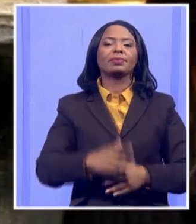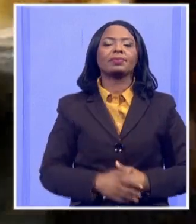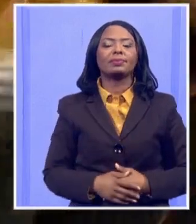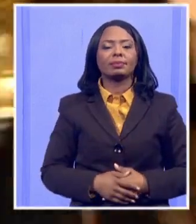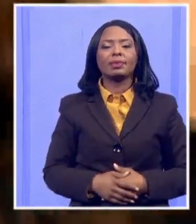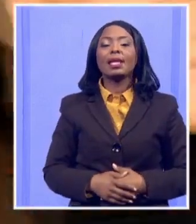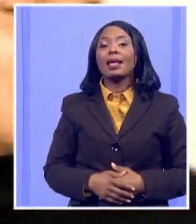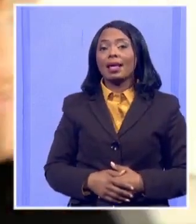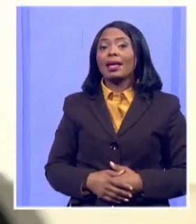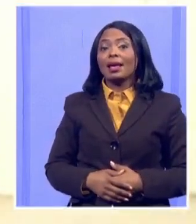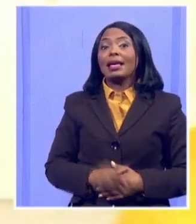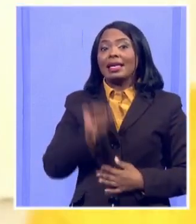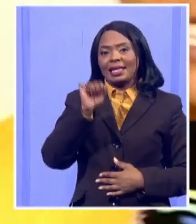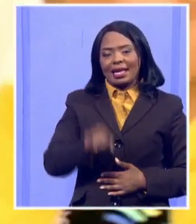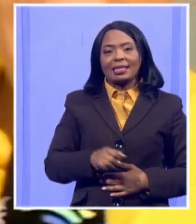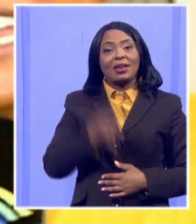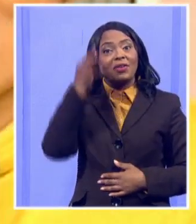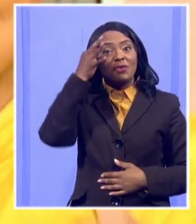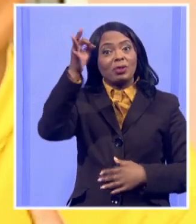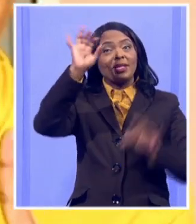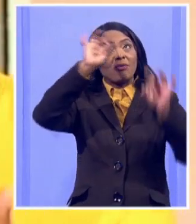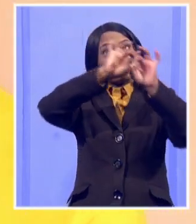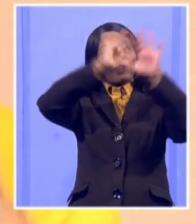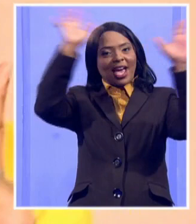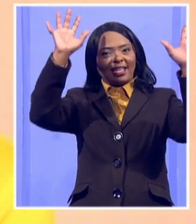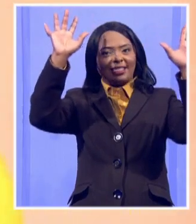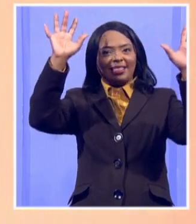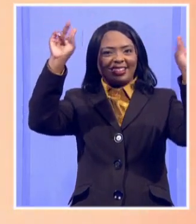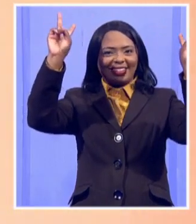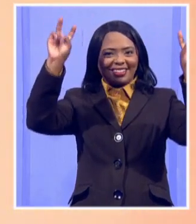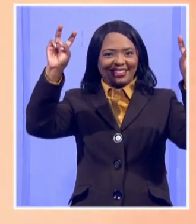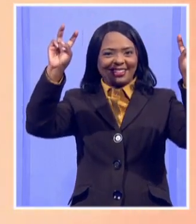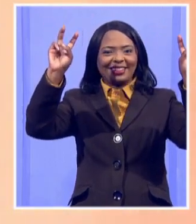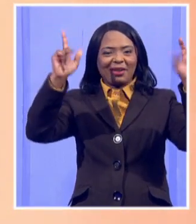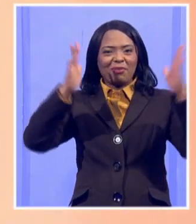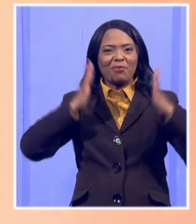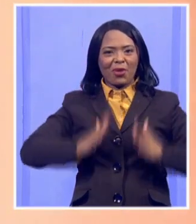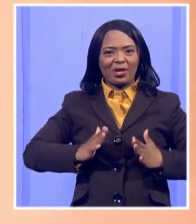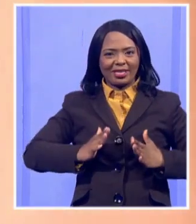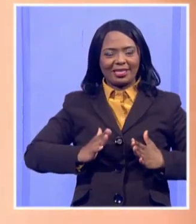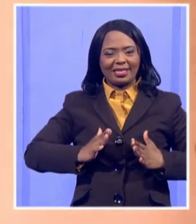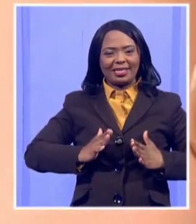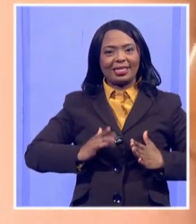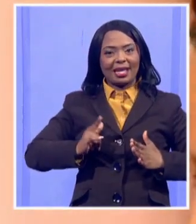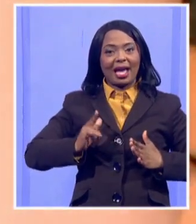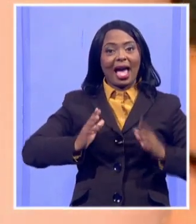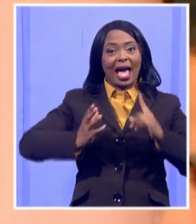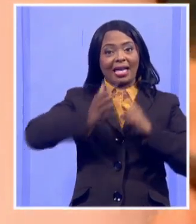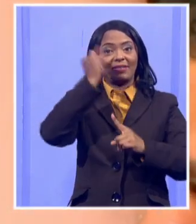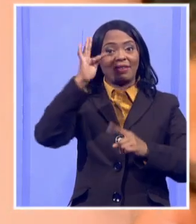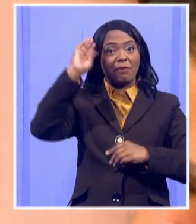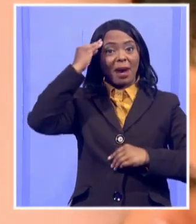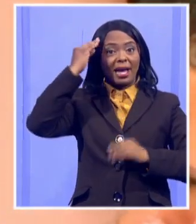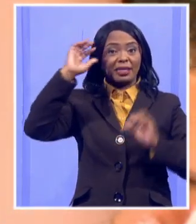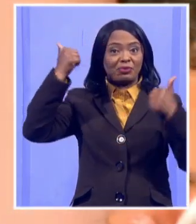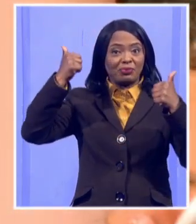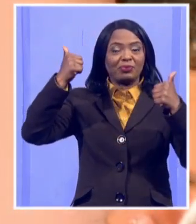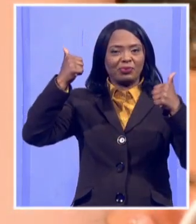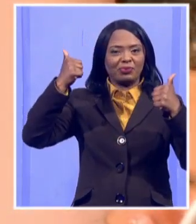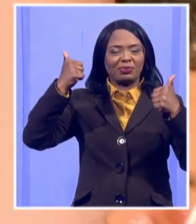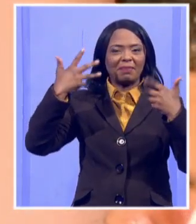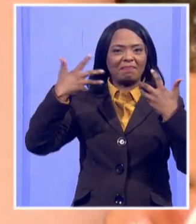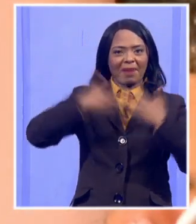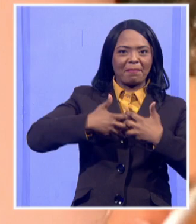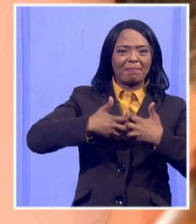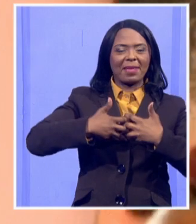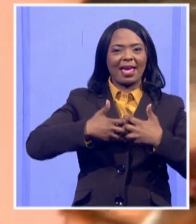fairly say that the future is bright. I love that quote, that the body will achieve what the mind can perceive. I think that our country is in good hands. They are studying, they